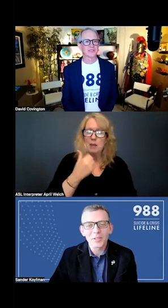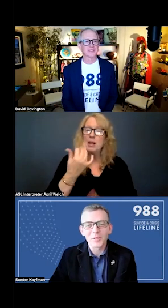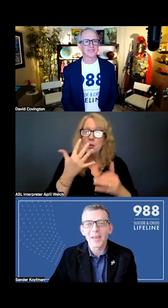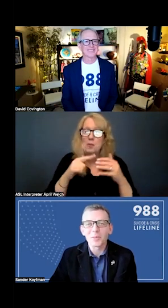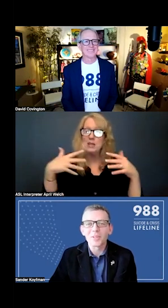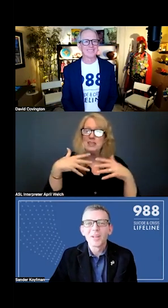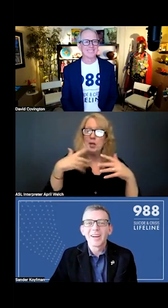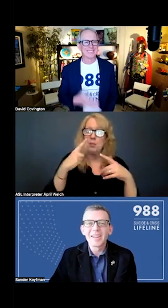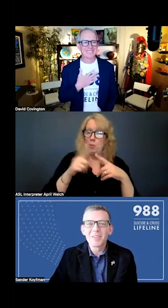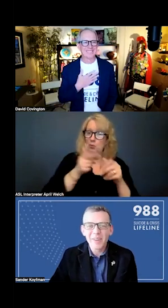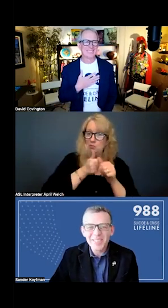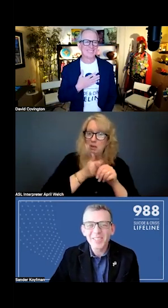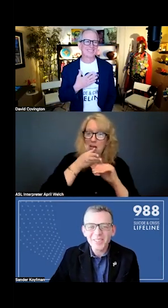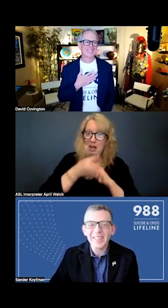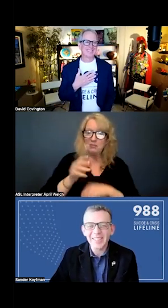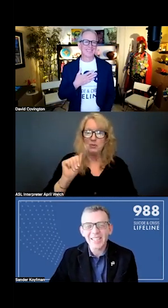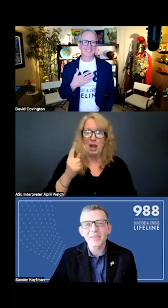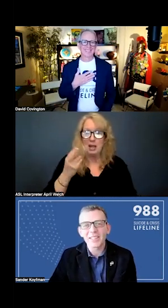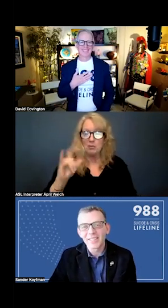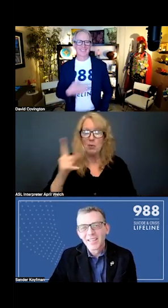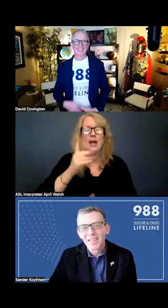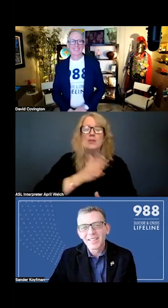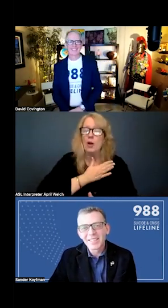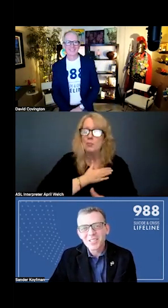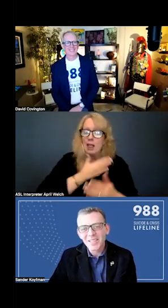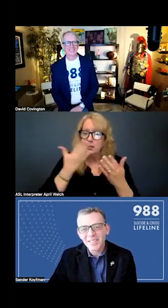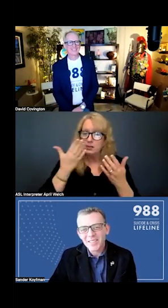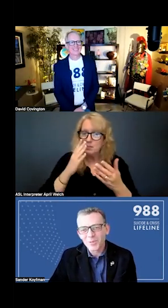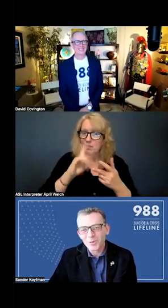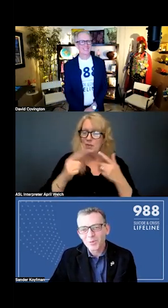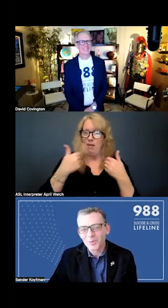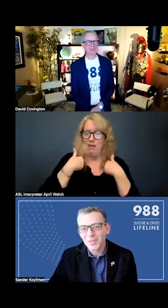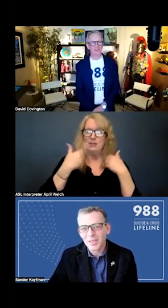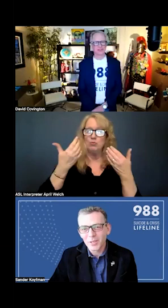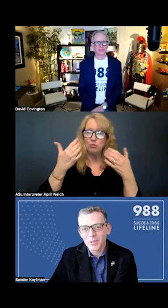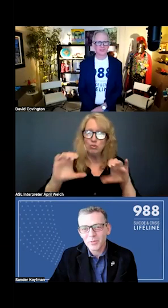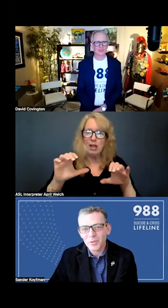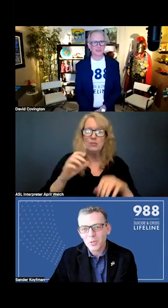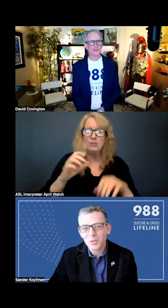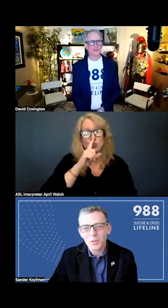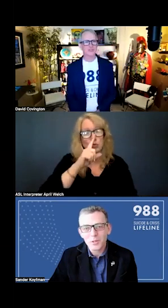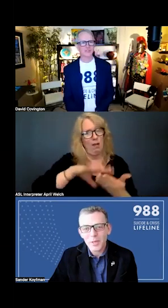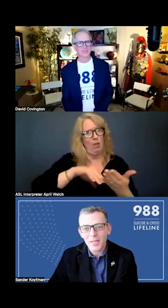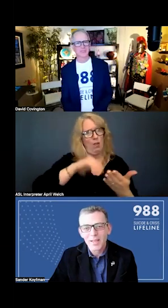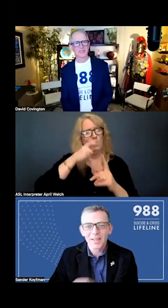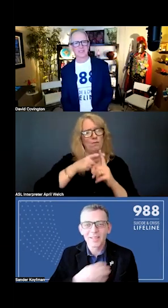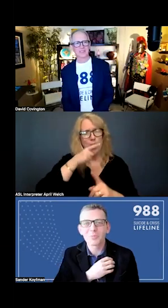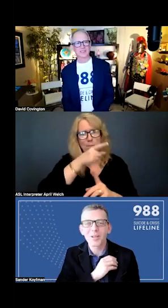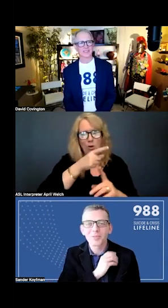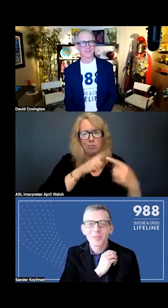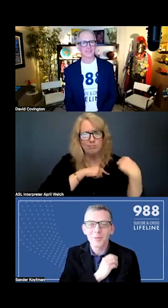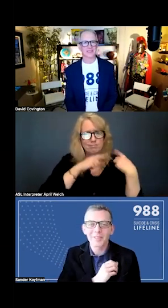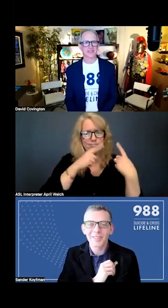be following April, but so glad that I've had a chance to really learn from her along the way.